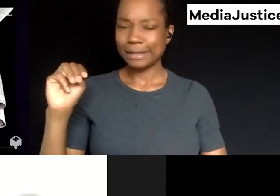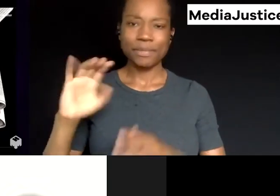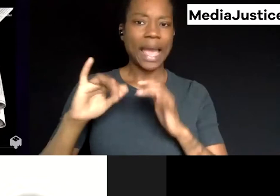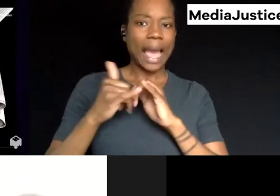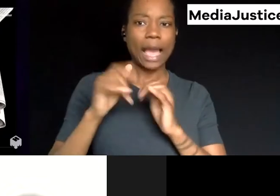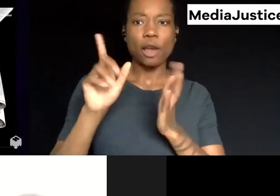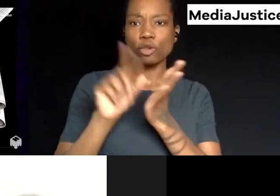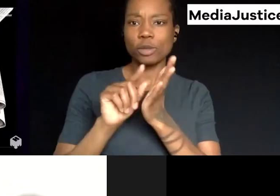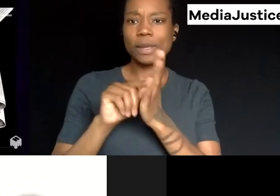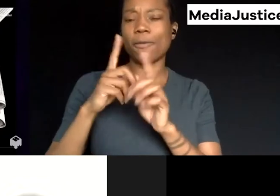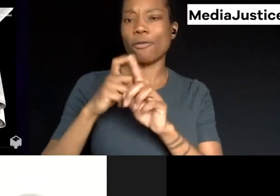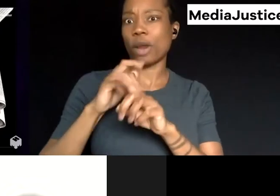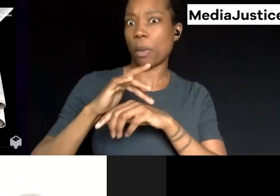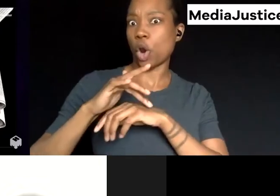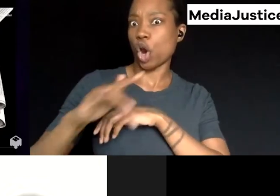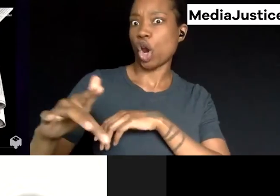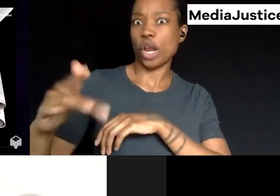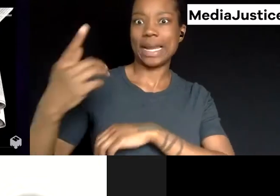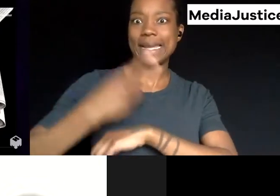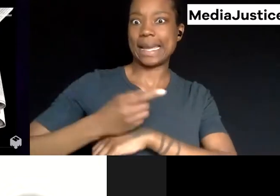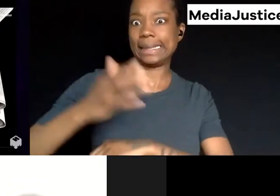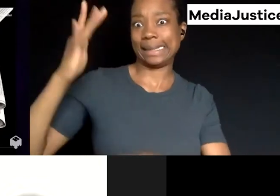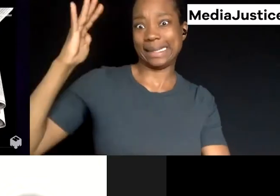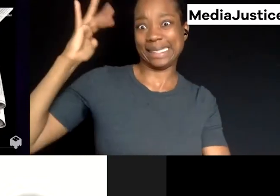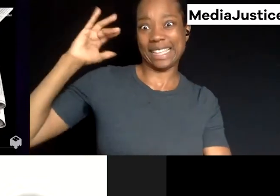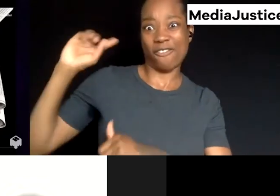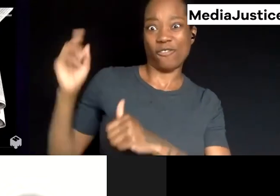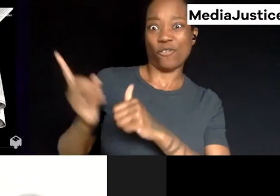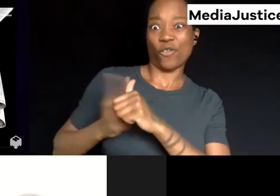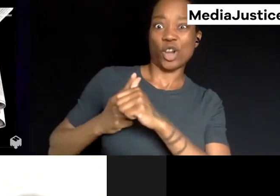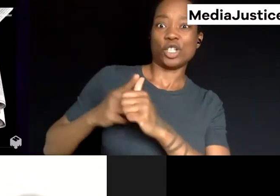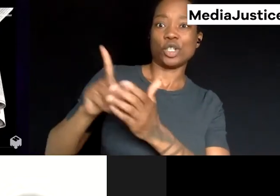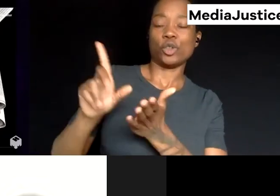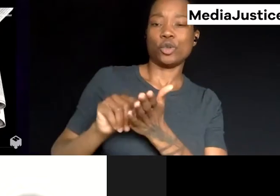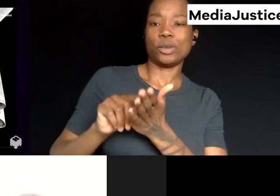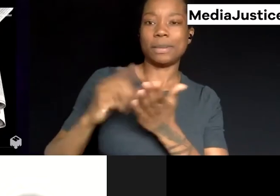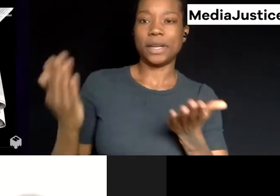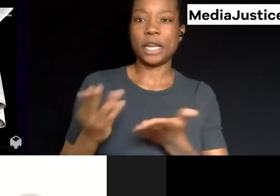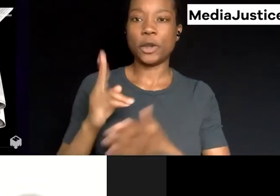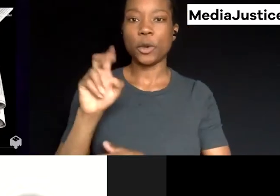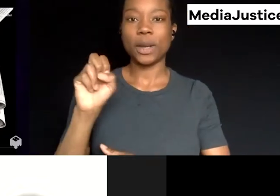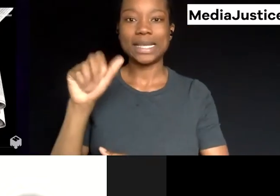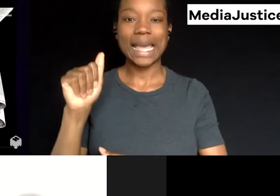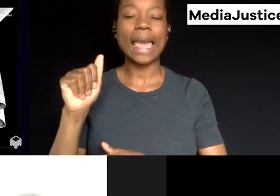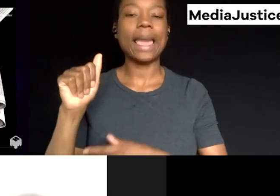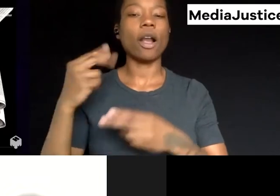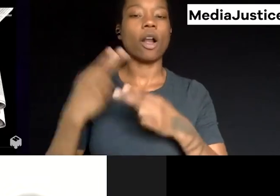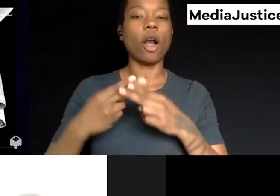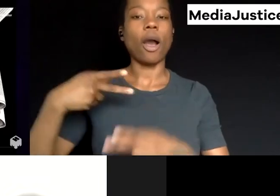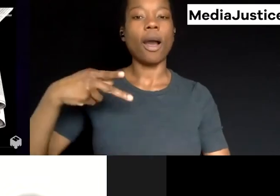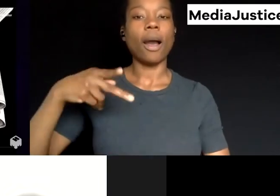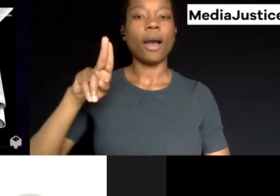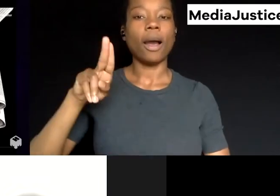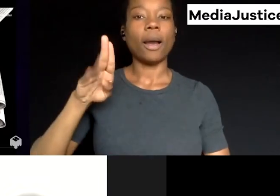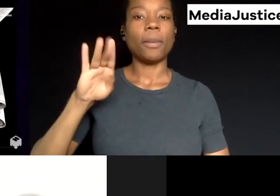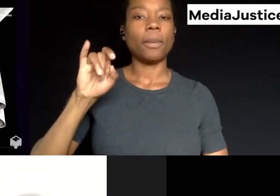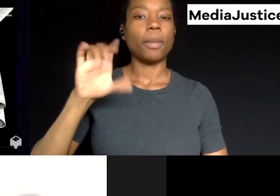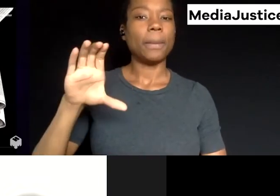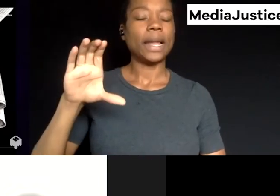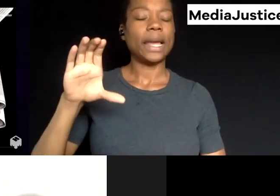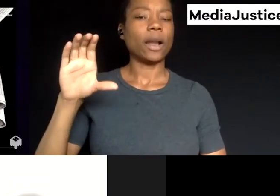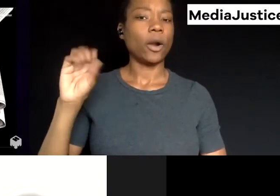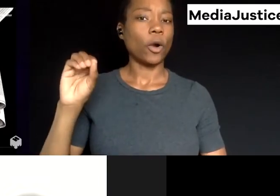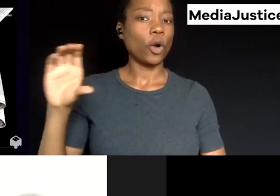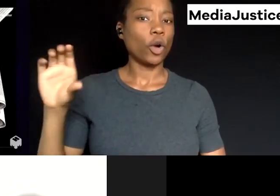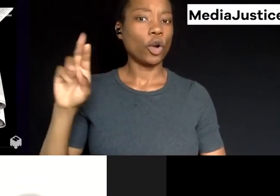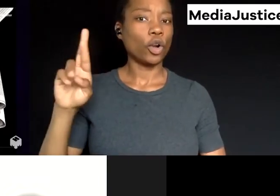days, going back to the first newspaper in the United States, the public occurrence helped to shape racist